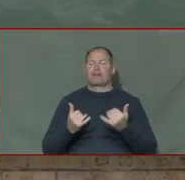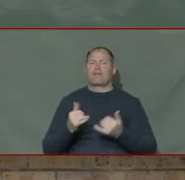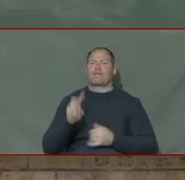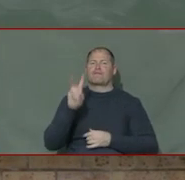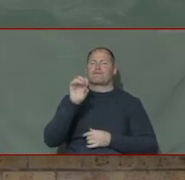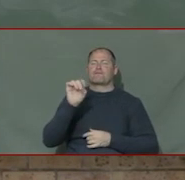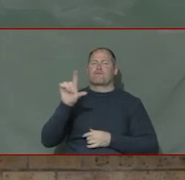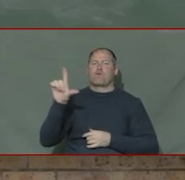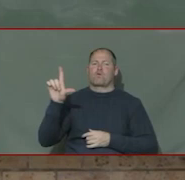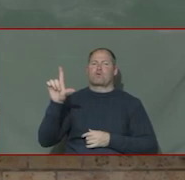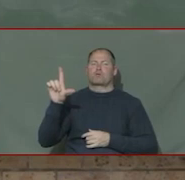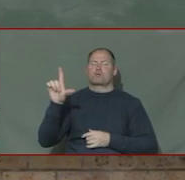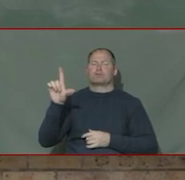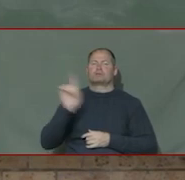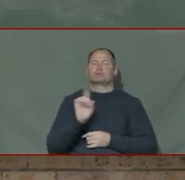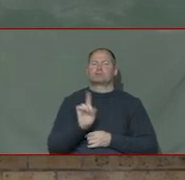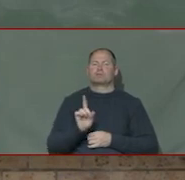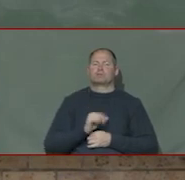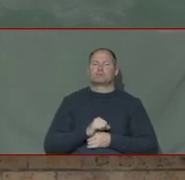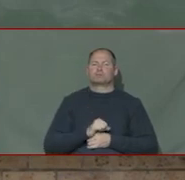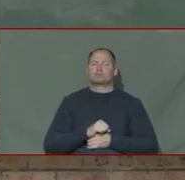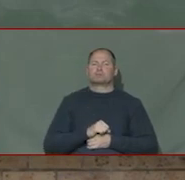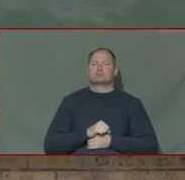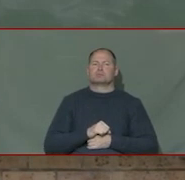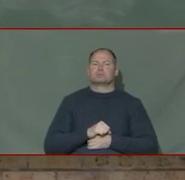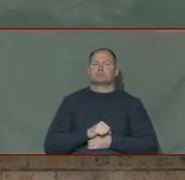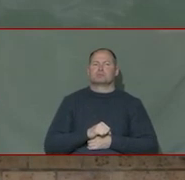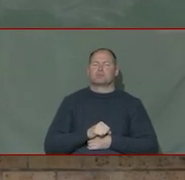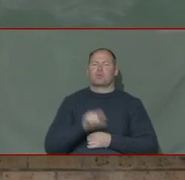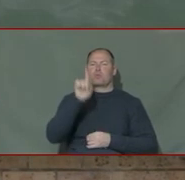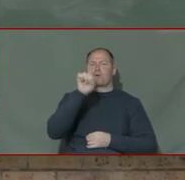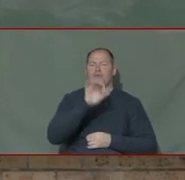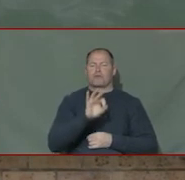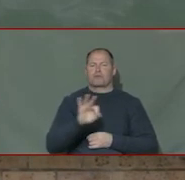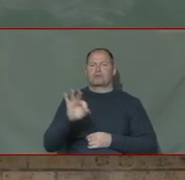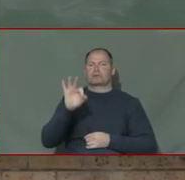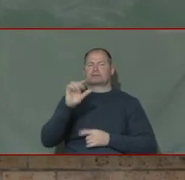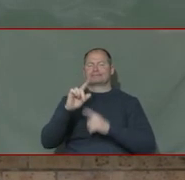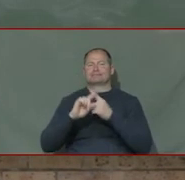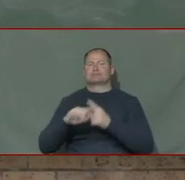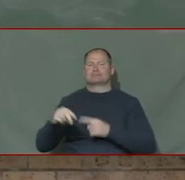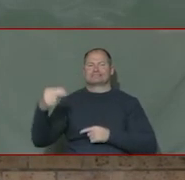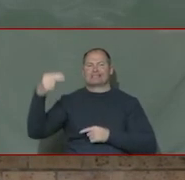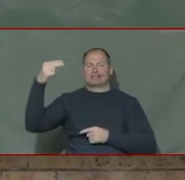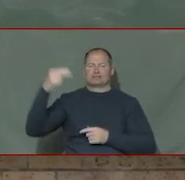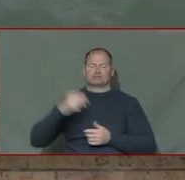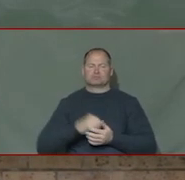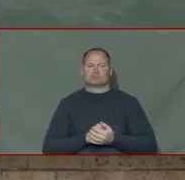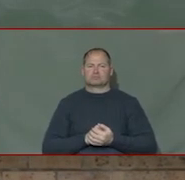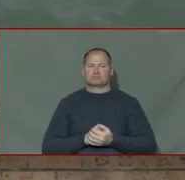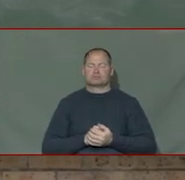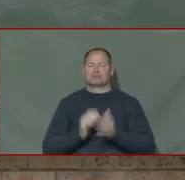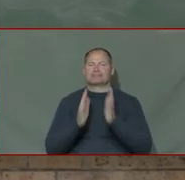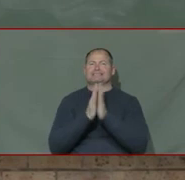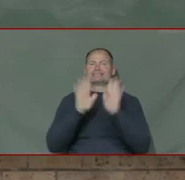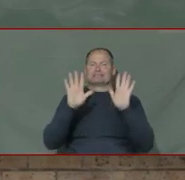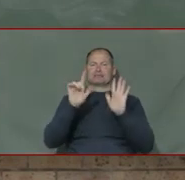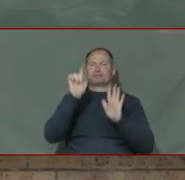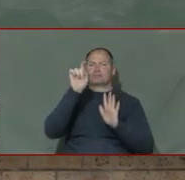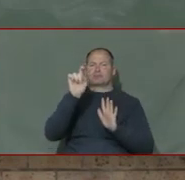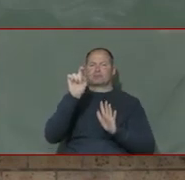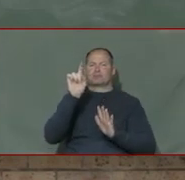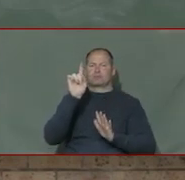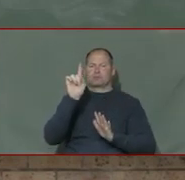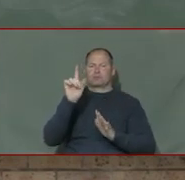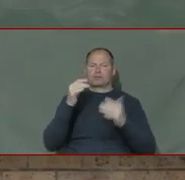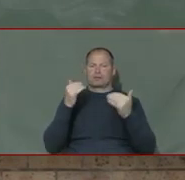cone is given as a third pi r squared times height, correct? Now in 10.1, determine r